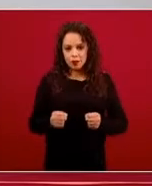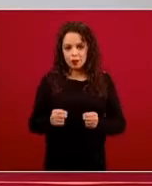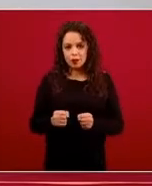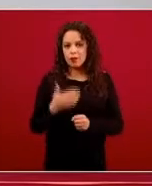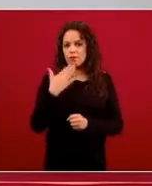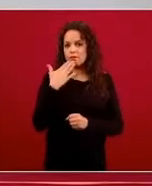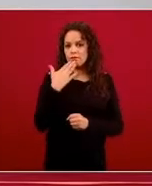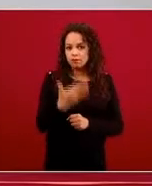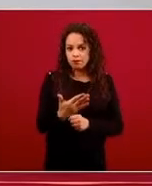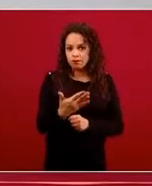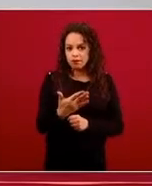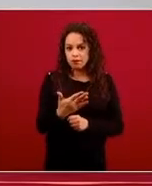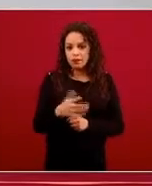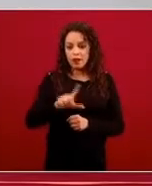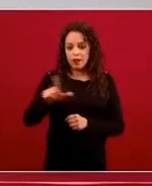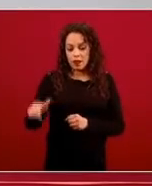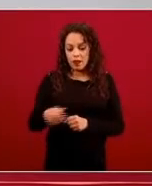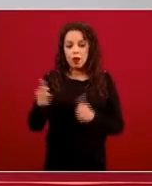you have to